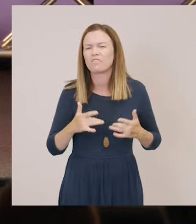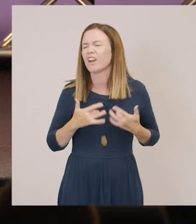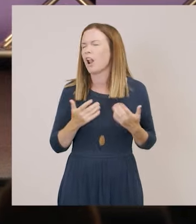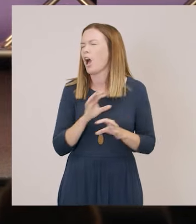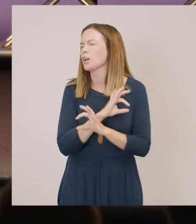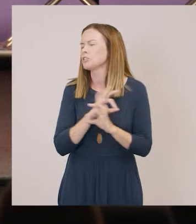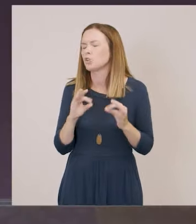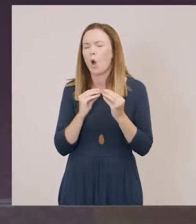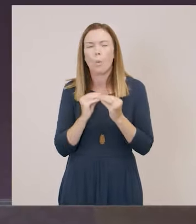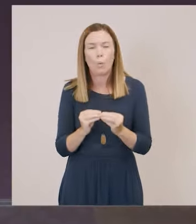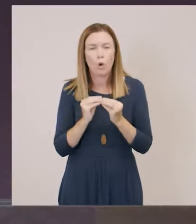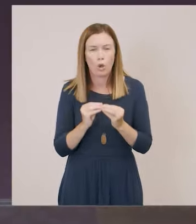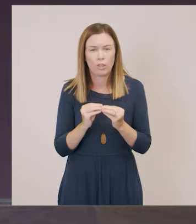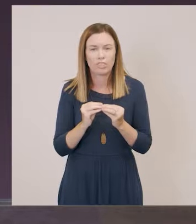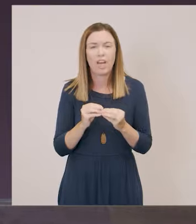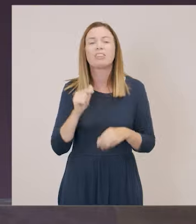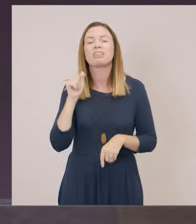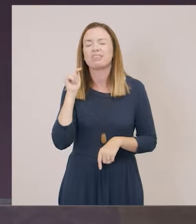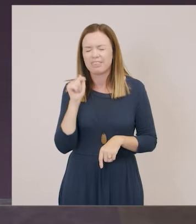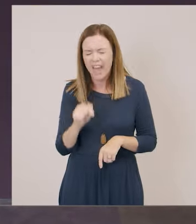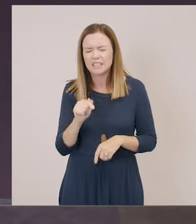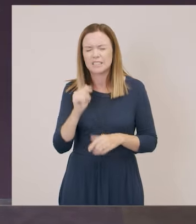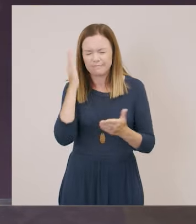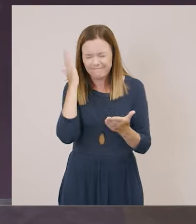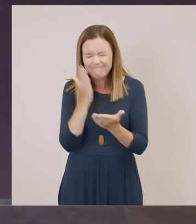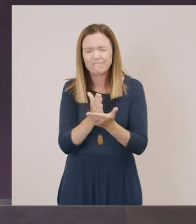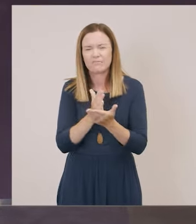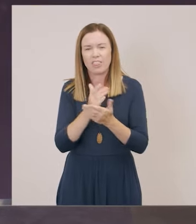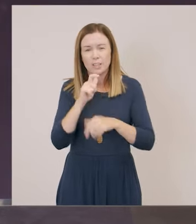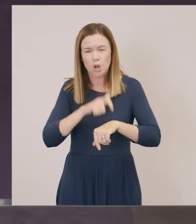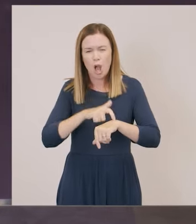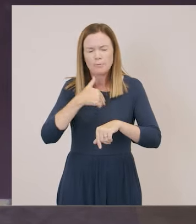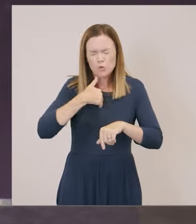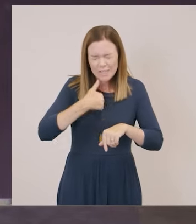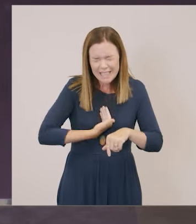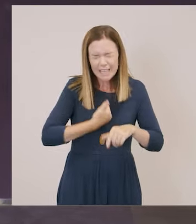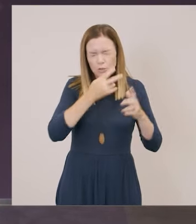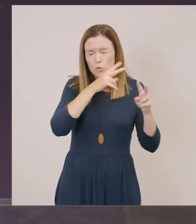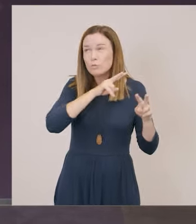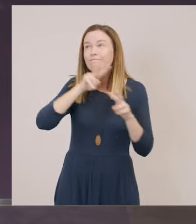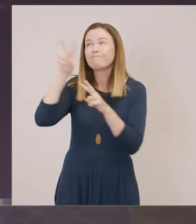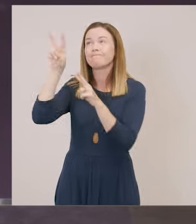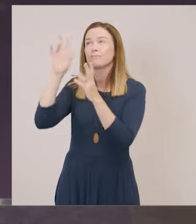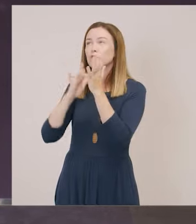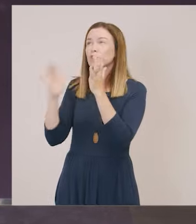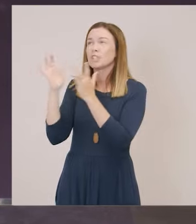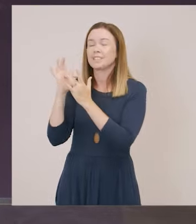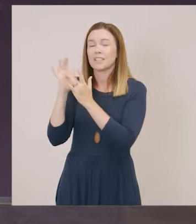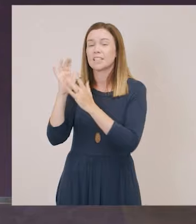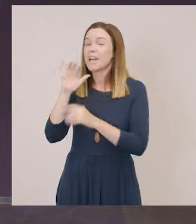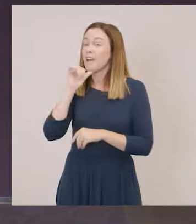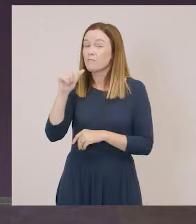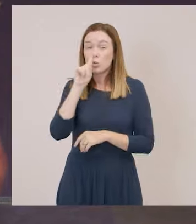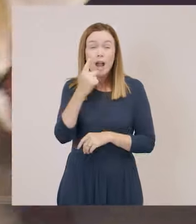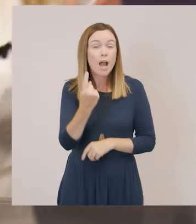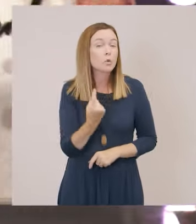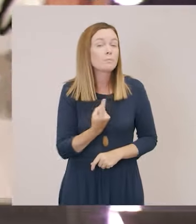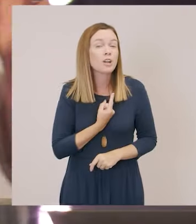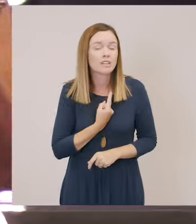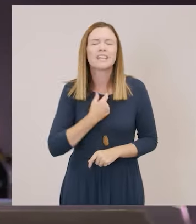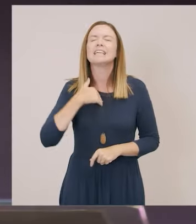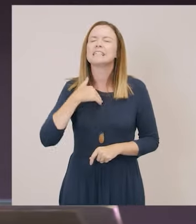it, that is the very moment that you need to catch Jesus' gaze. And if you can't do it on your own, that's where you